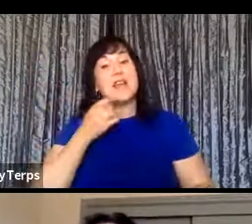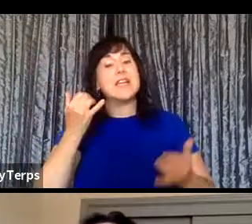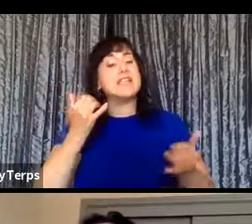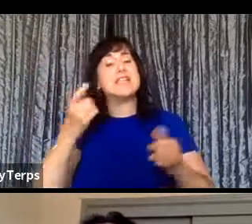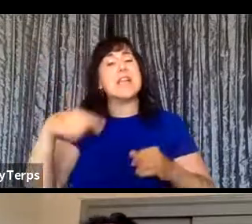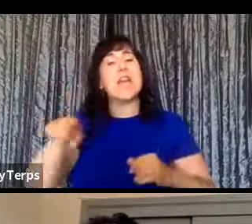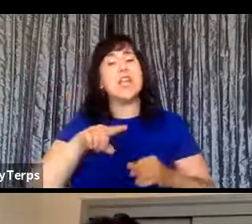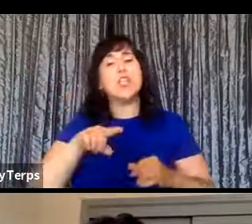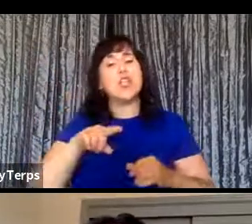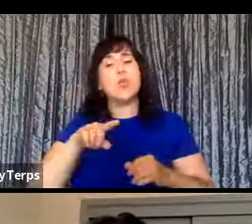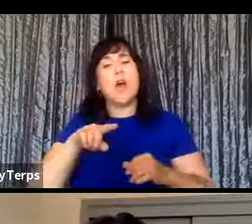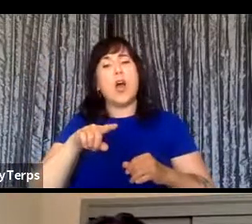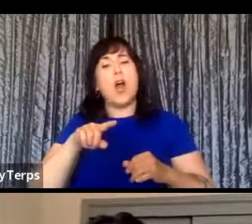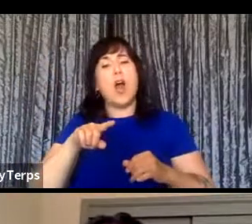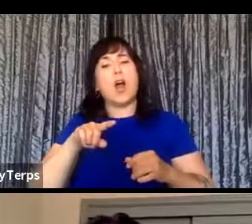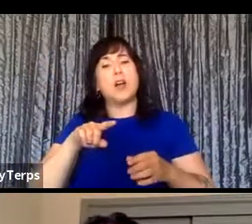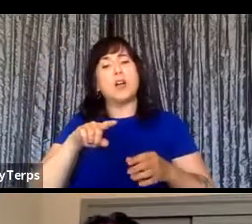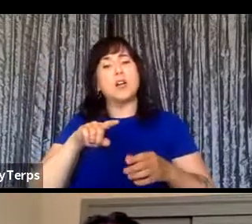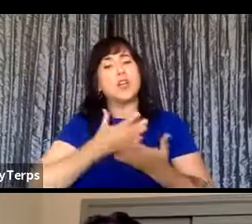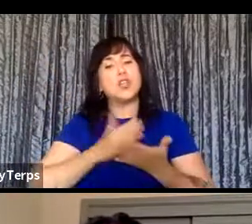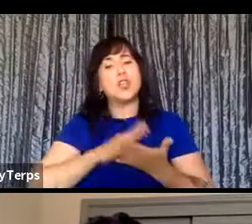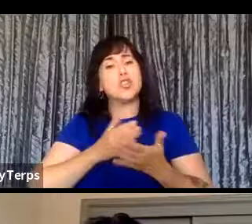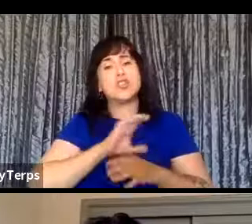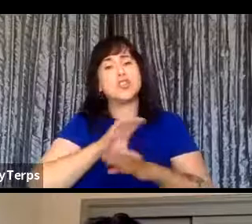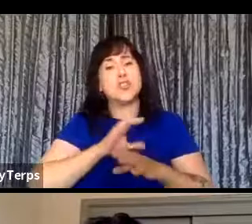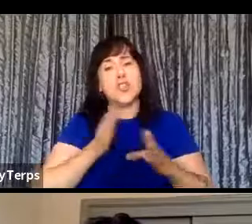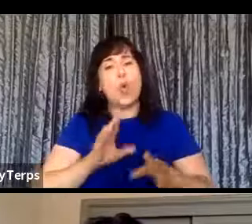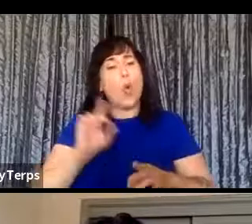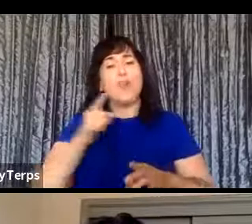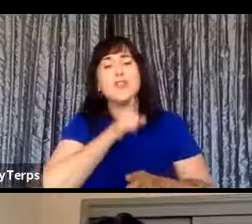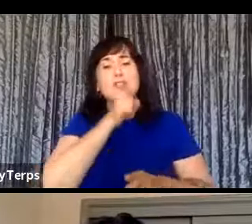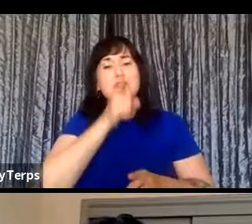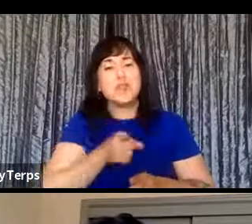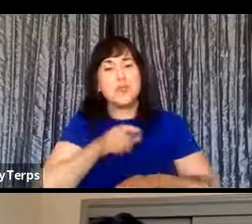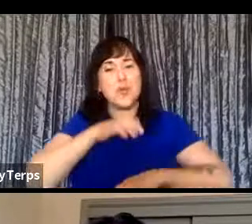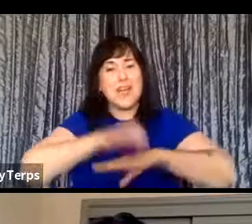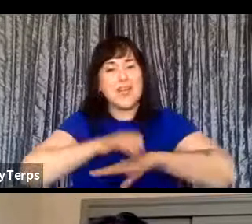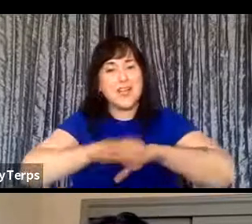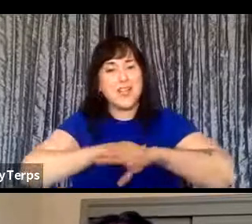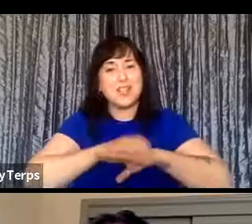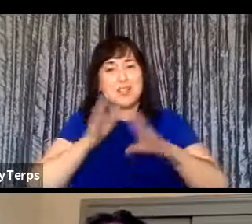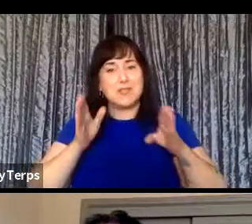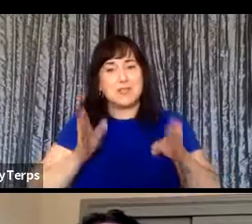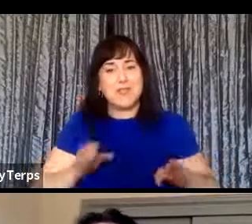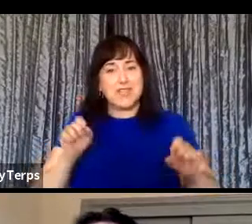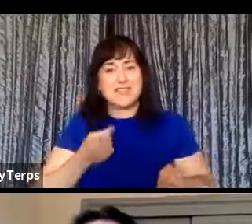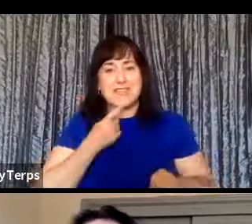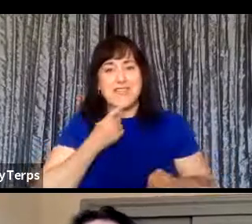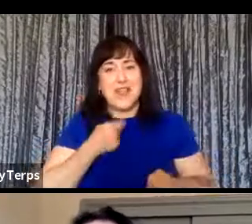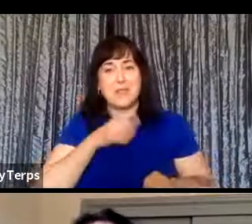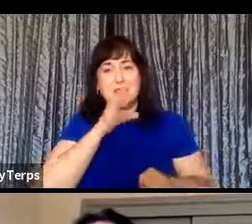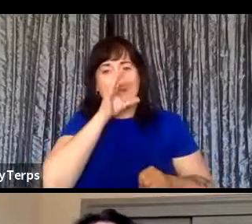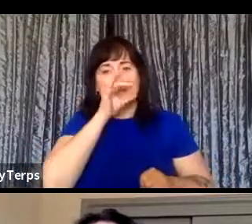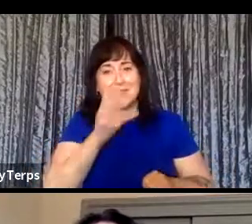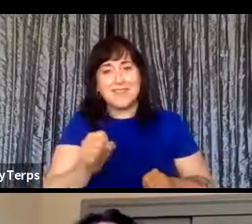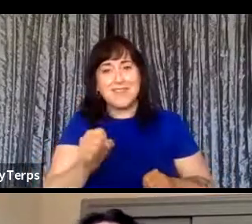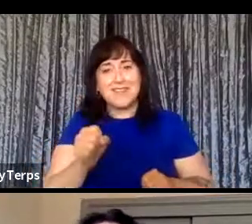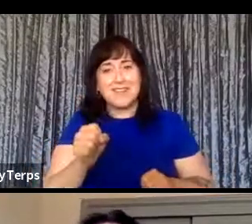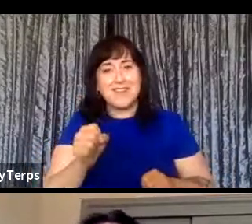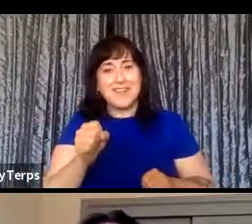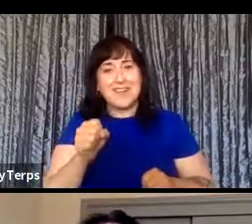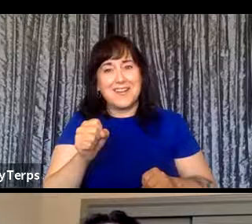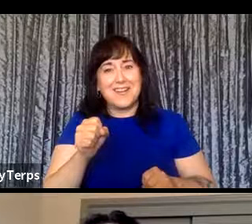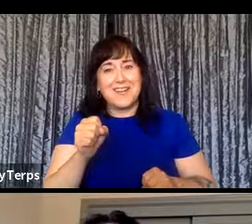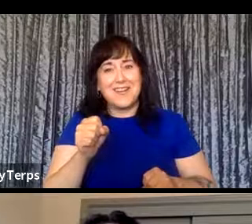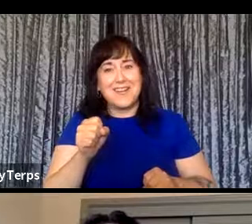chocolat, which is really bad. Said like only a true Englishman can say. And I'm really intrigued to see whether or not Beth can actually translate